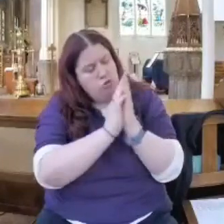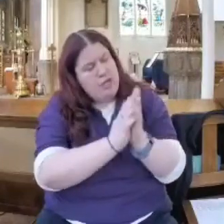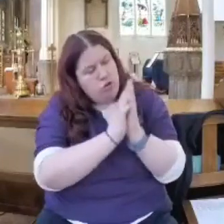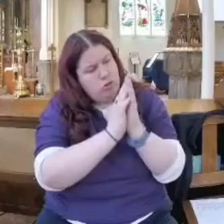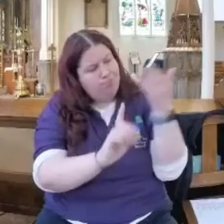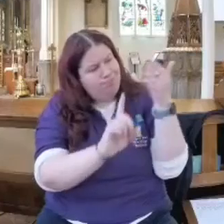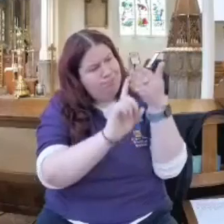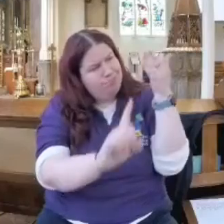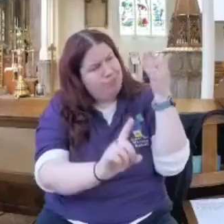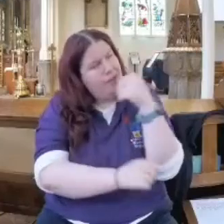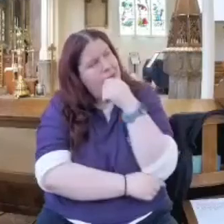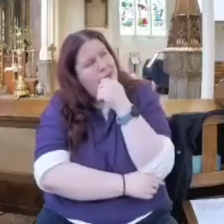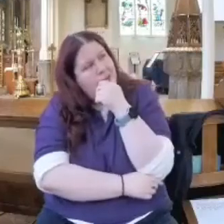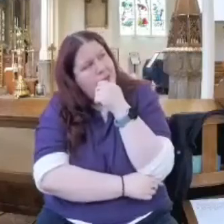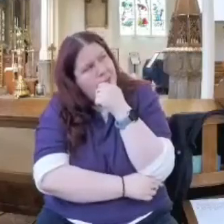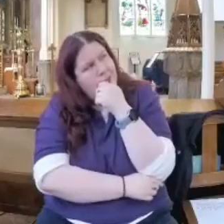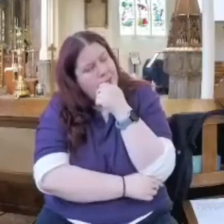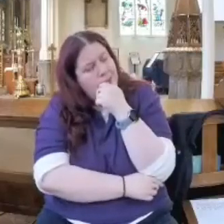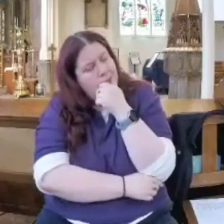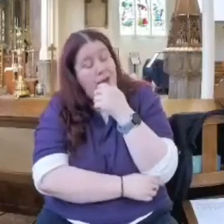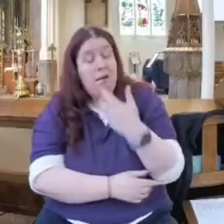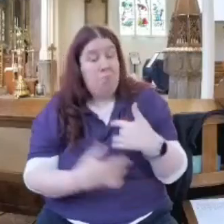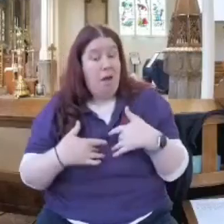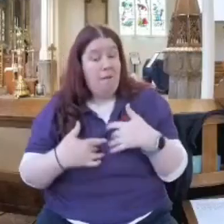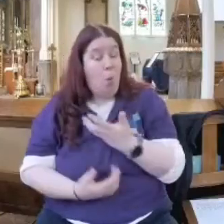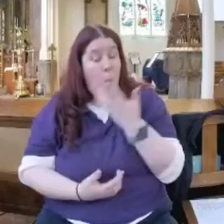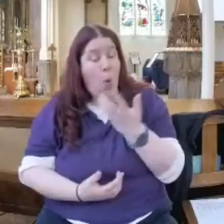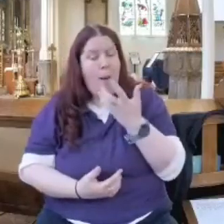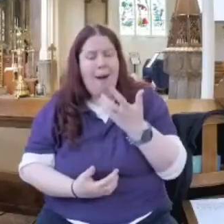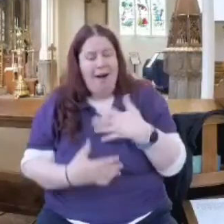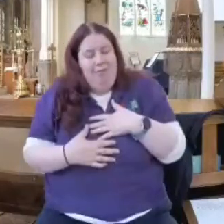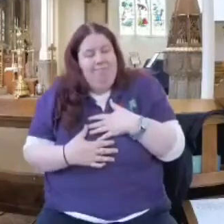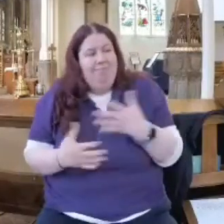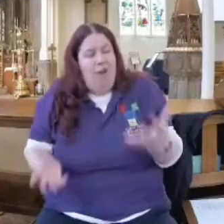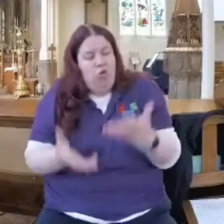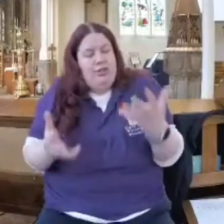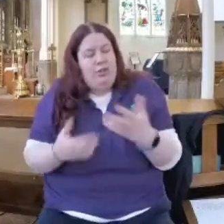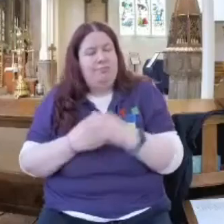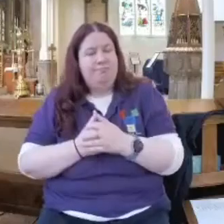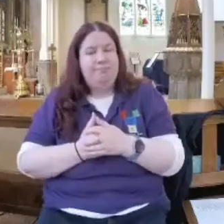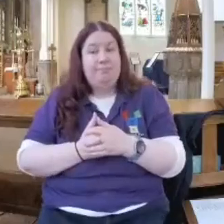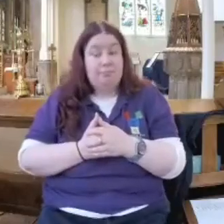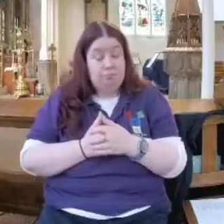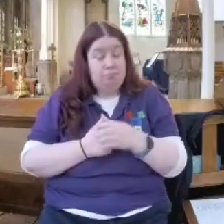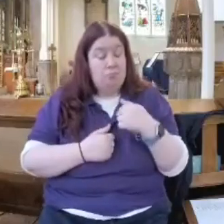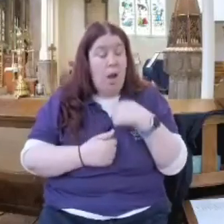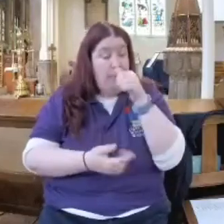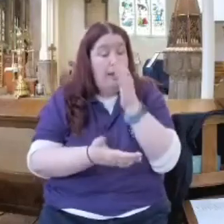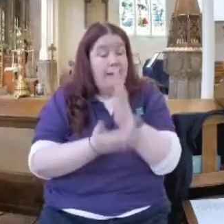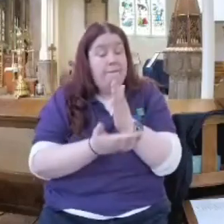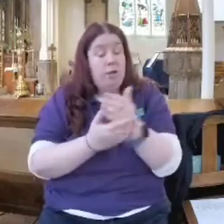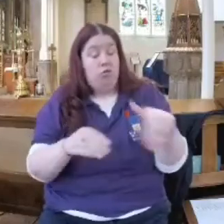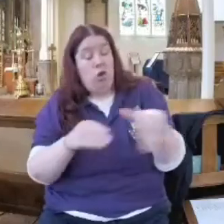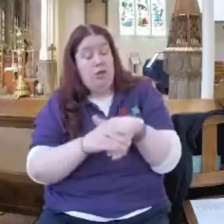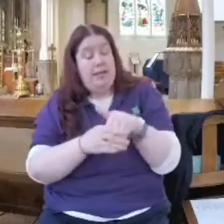faith. And I find that warmly encouraging. I believe in the context of history,